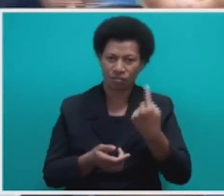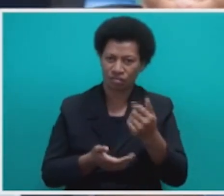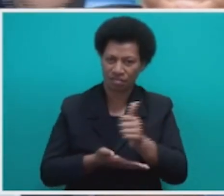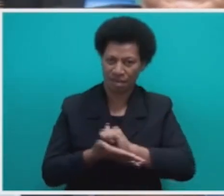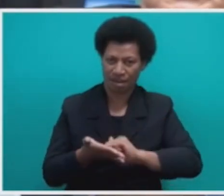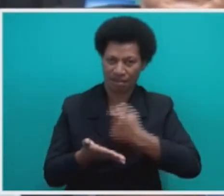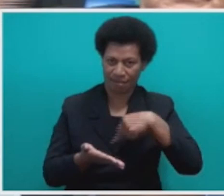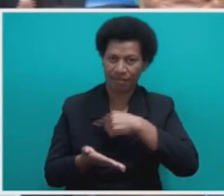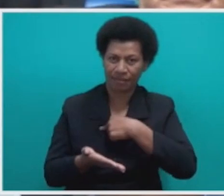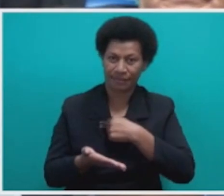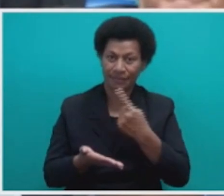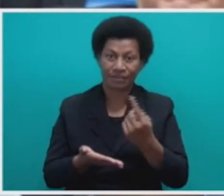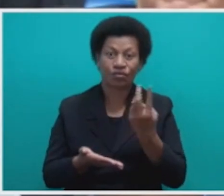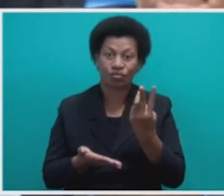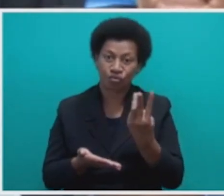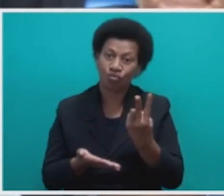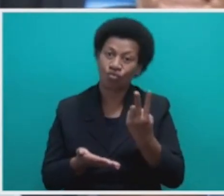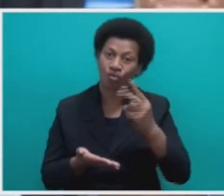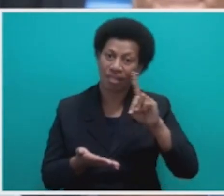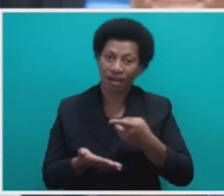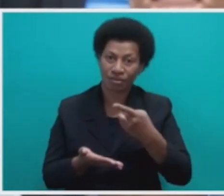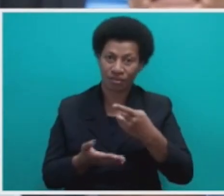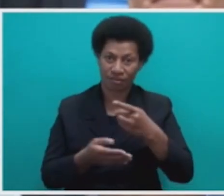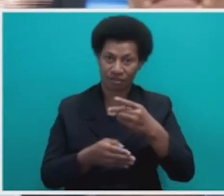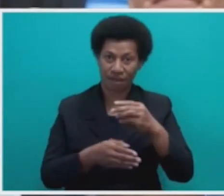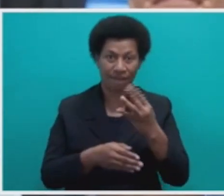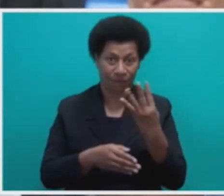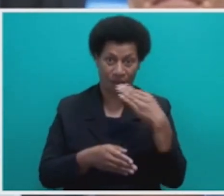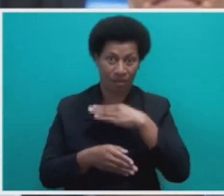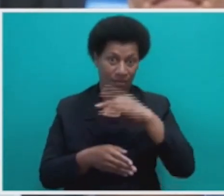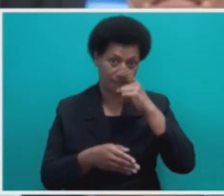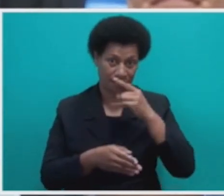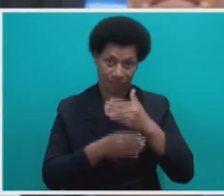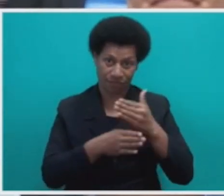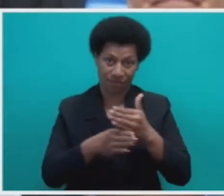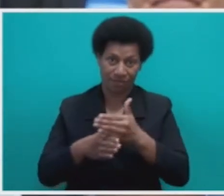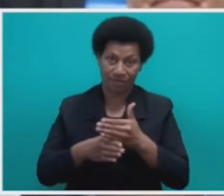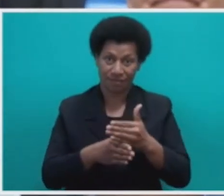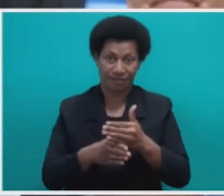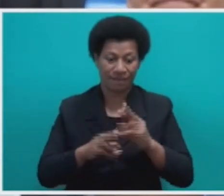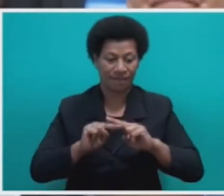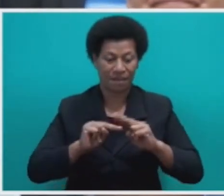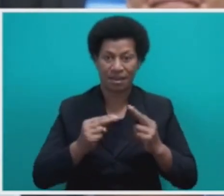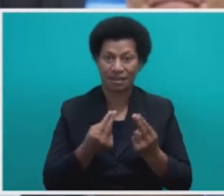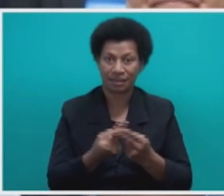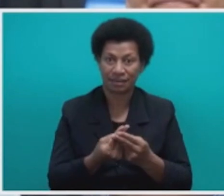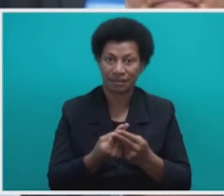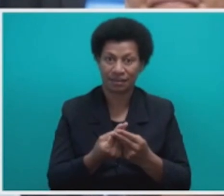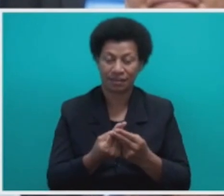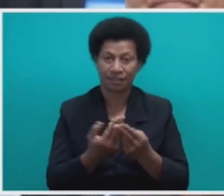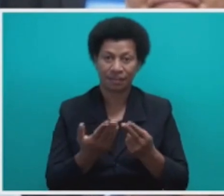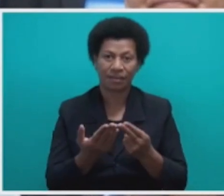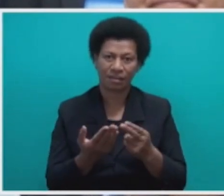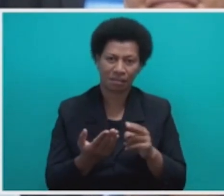terms of jobs, 2,400, yes, we appreciate that. 2,400 families or less